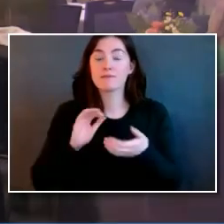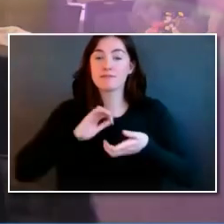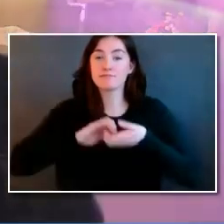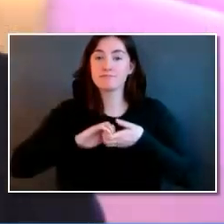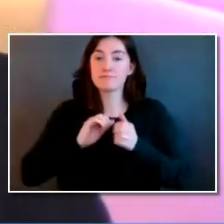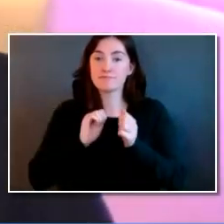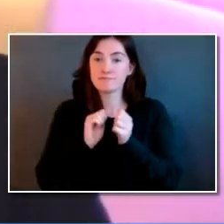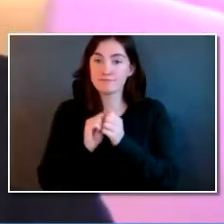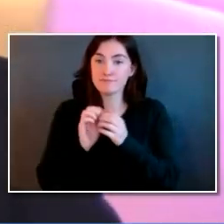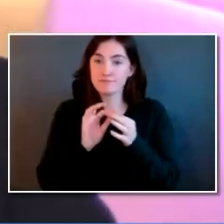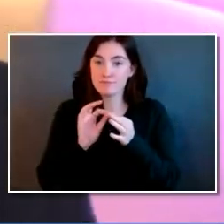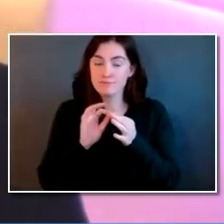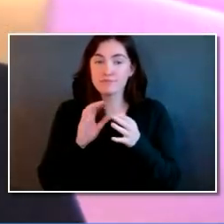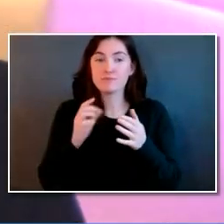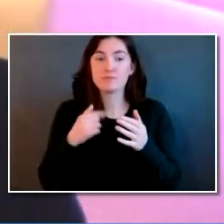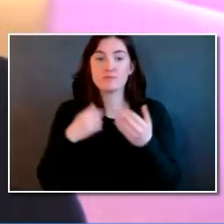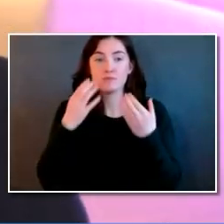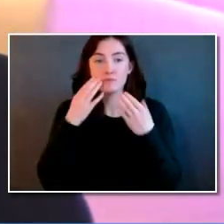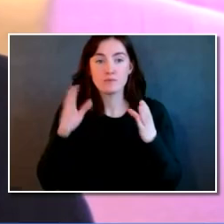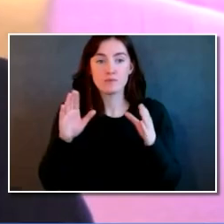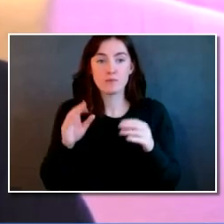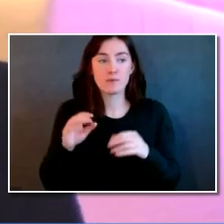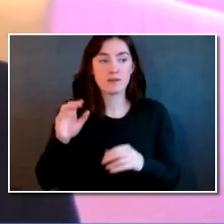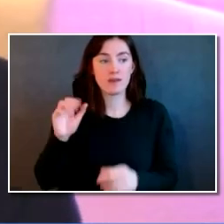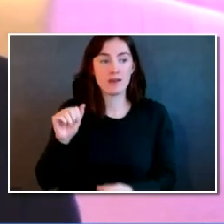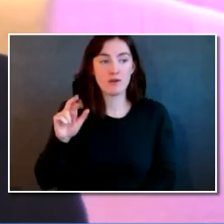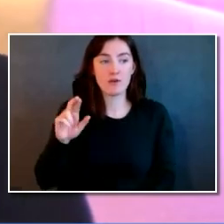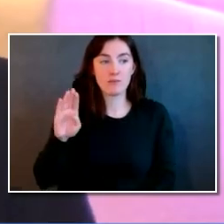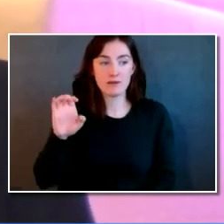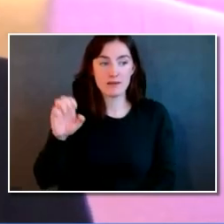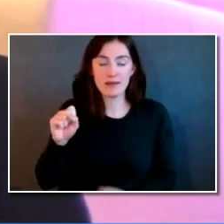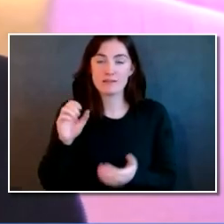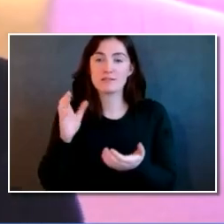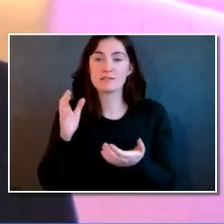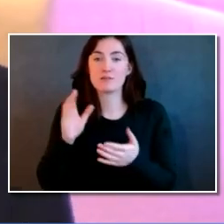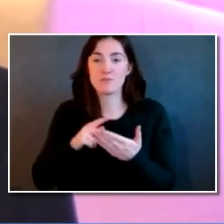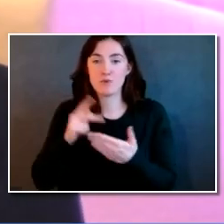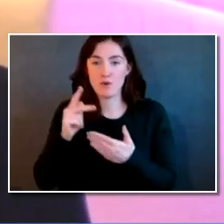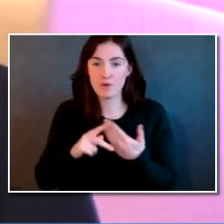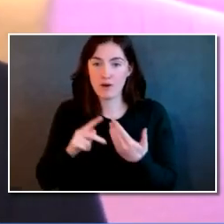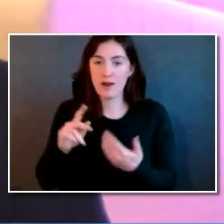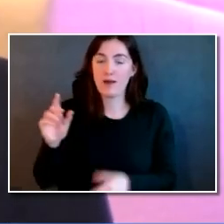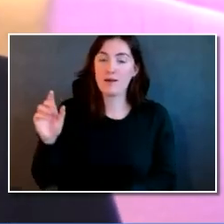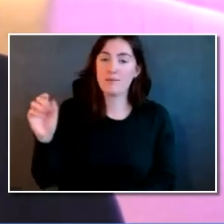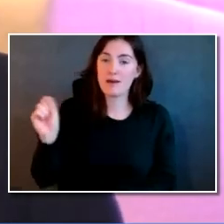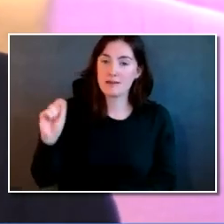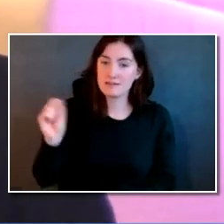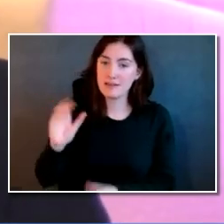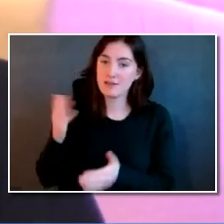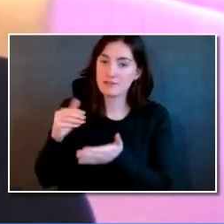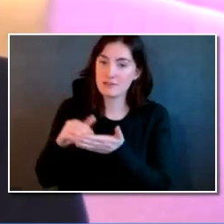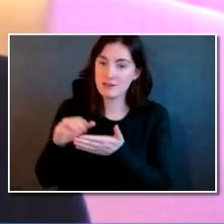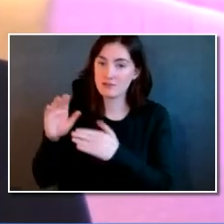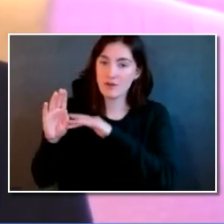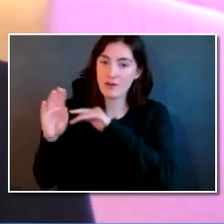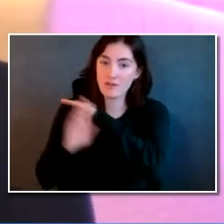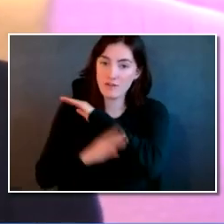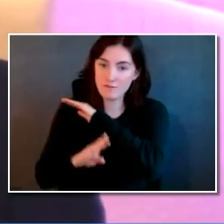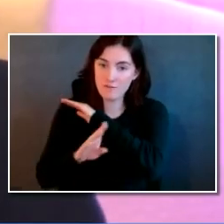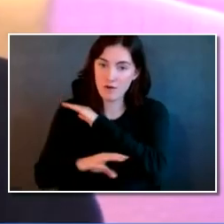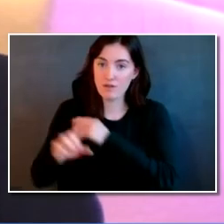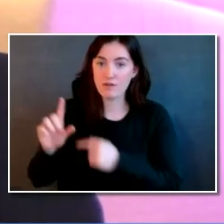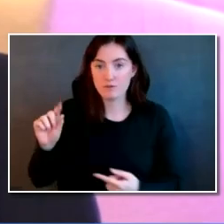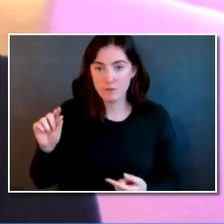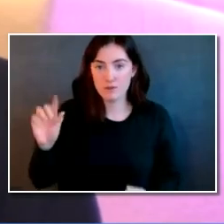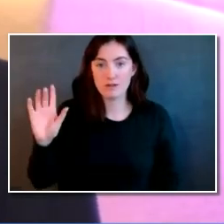to opening the ARE BAS program at Seattle Central in the fall of 2025. So again, we want to thank you